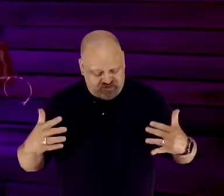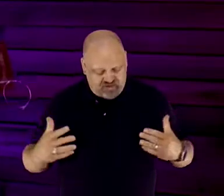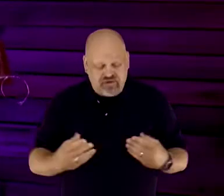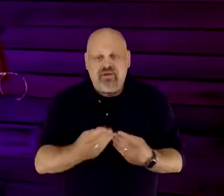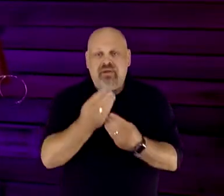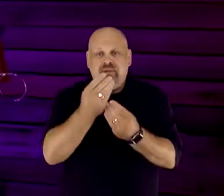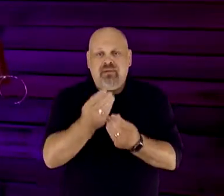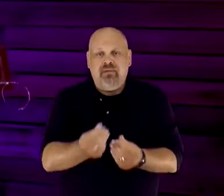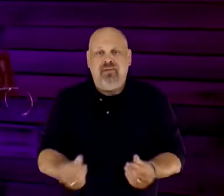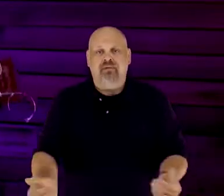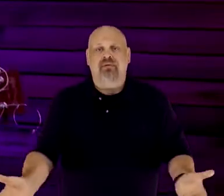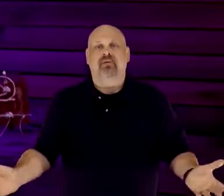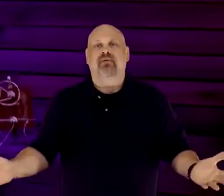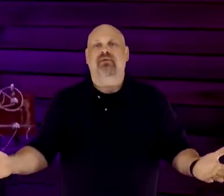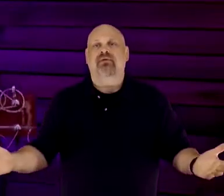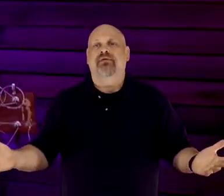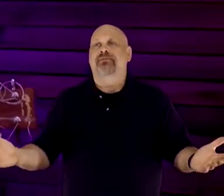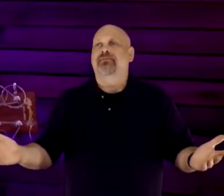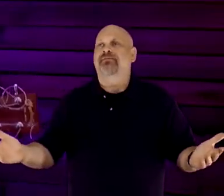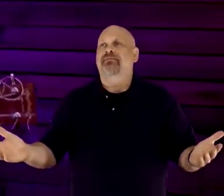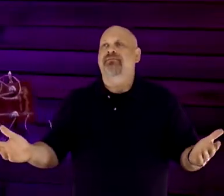fears are gone.